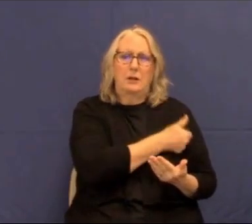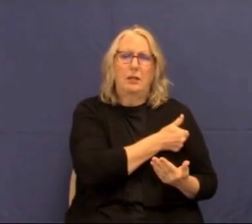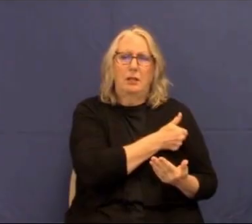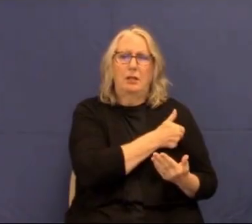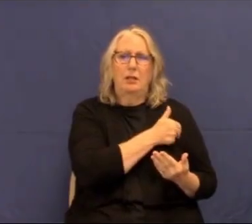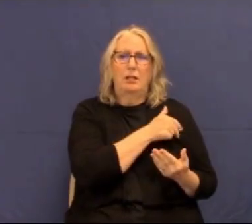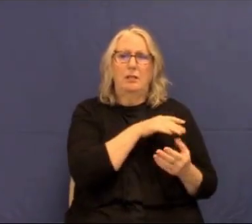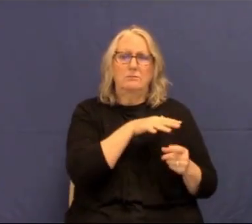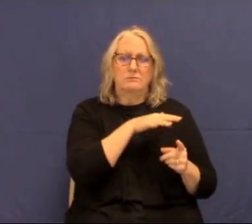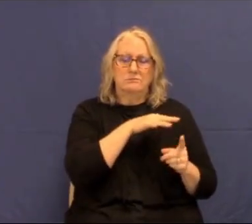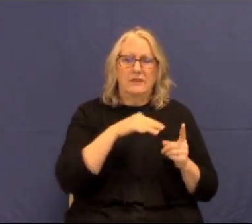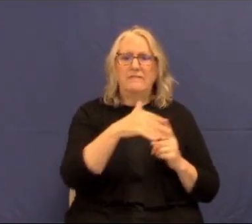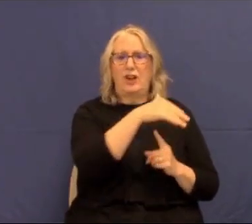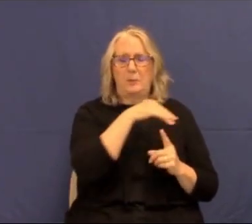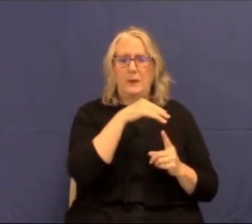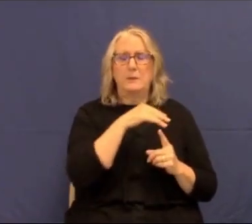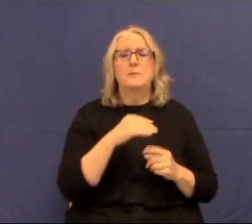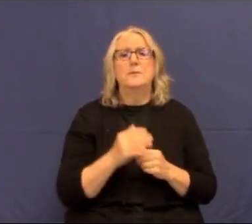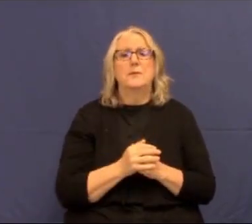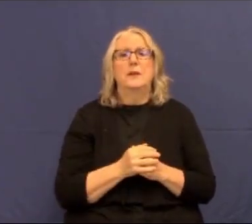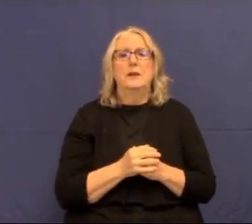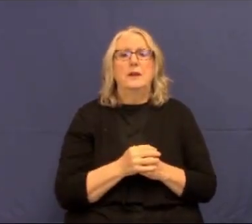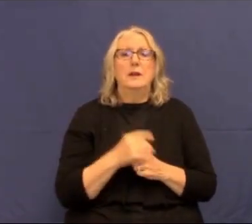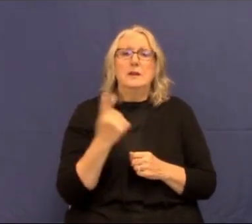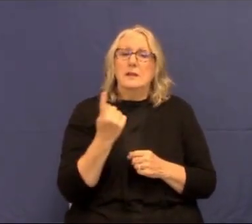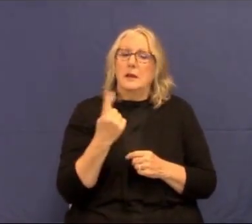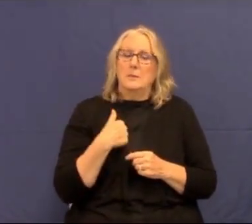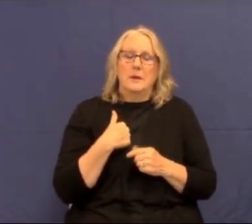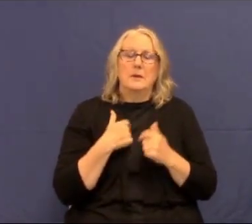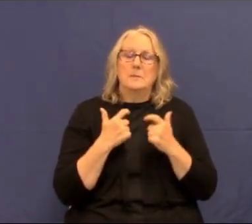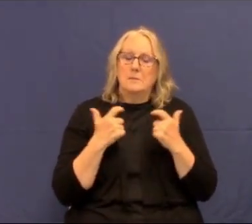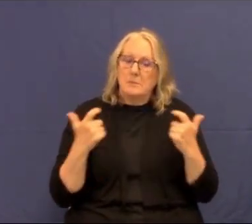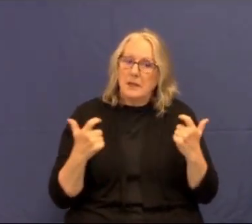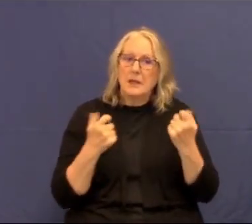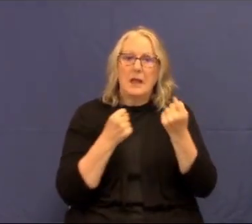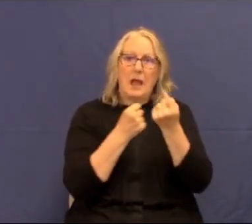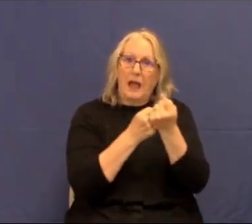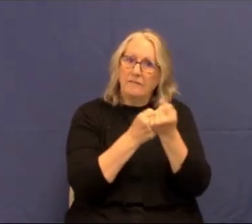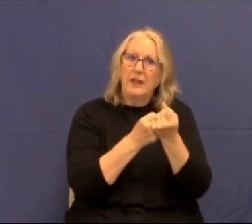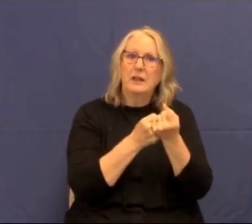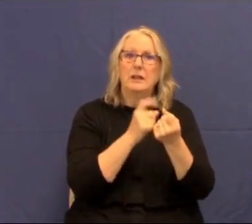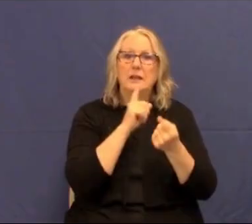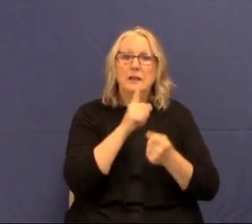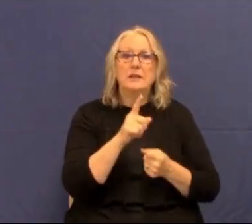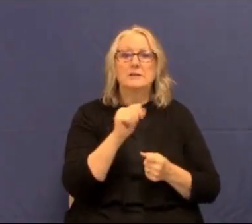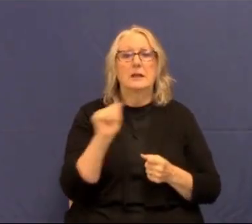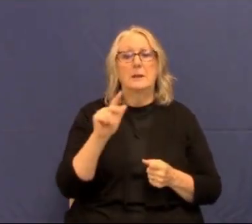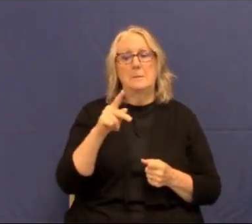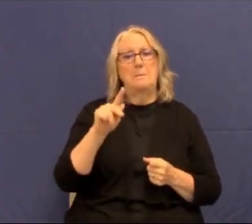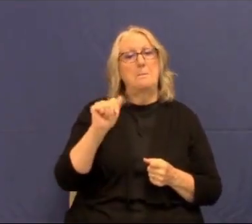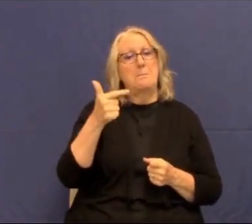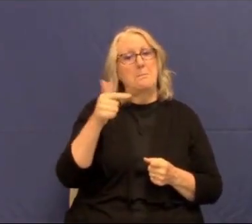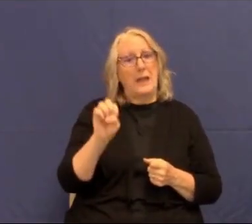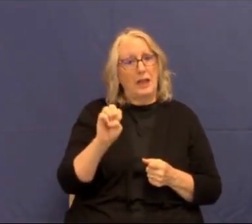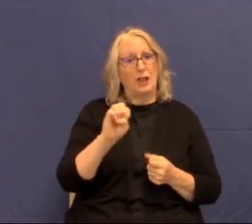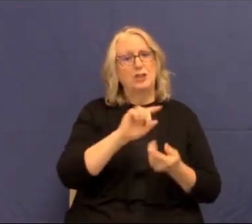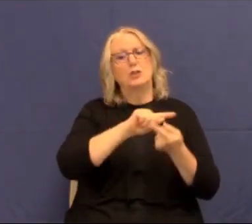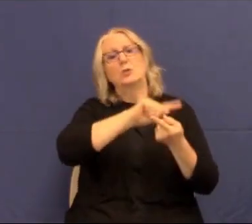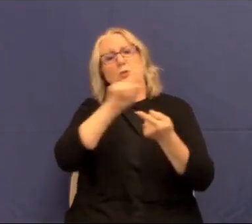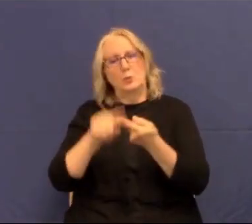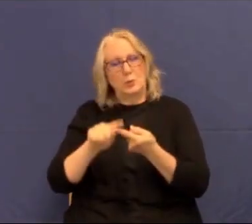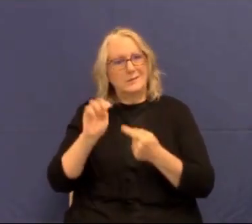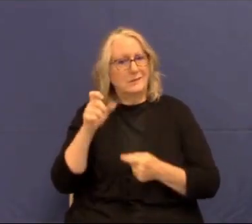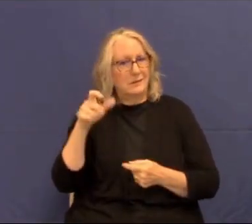pre-hospital atmosphere. And something that I was a pretty big advocate for was a page